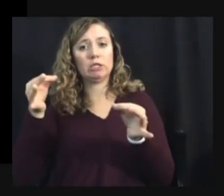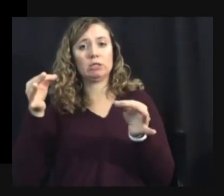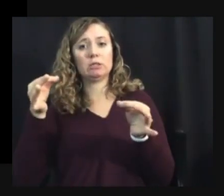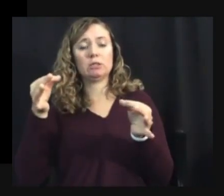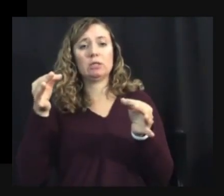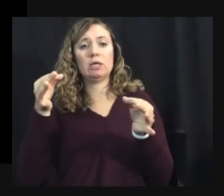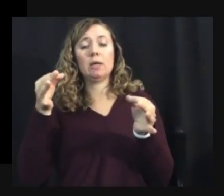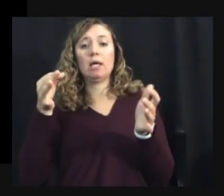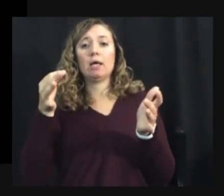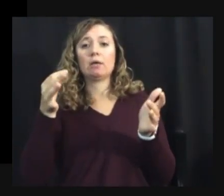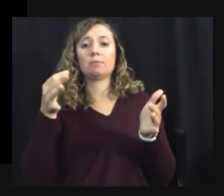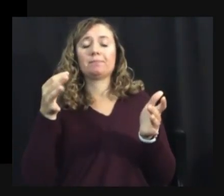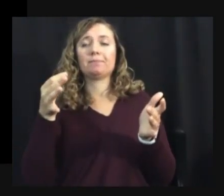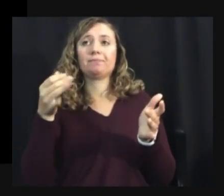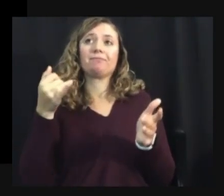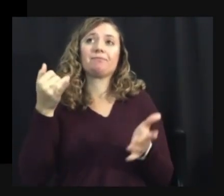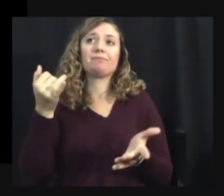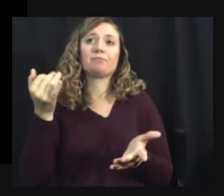just